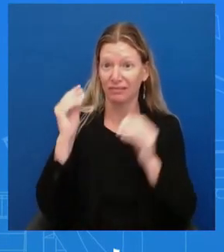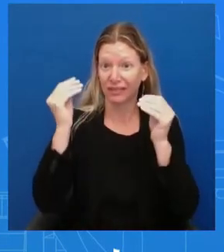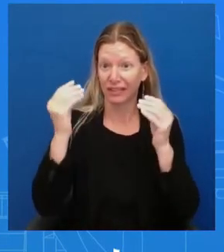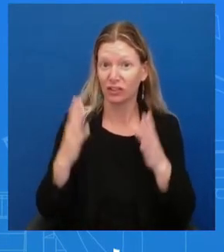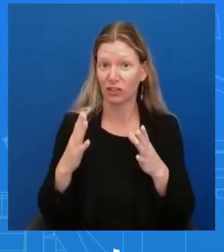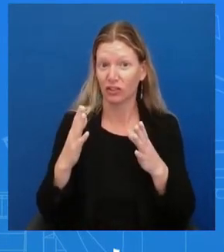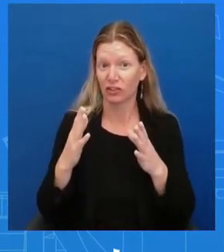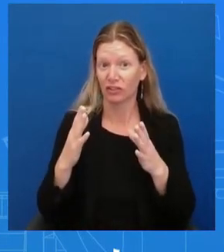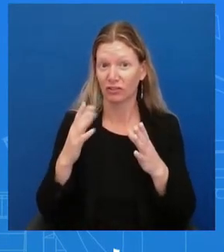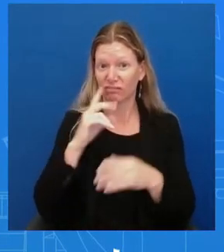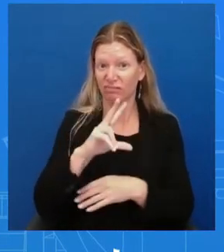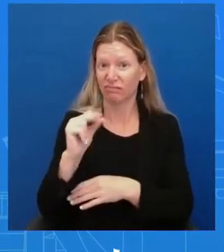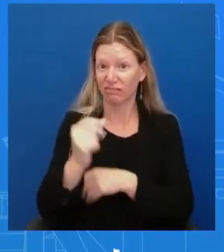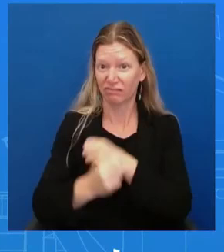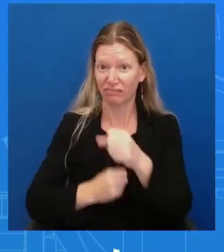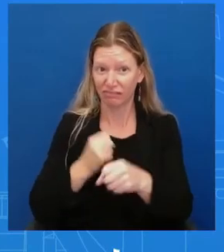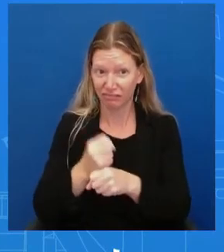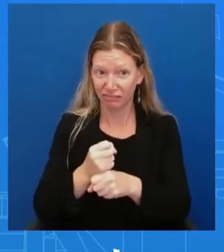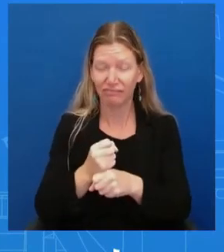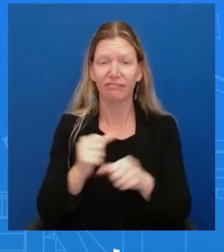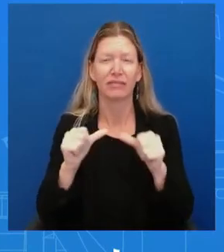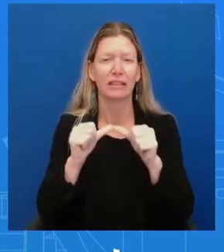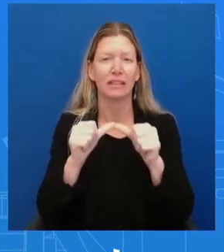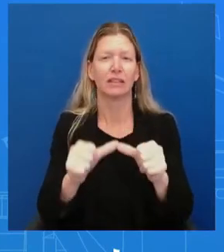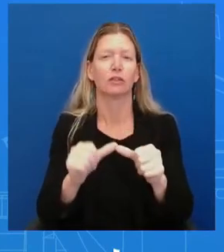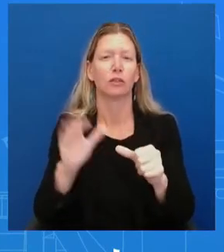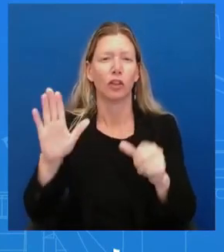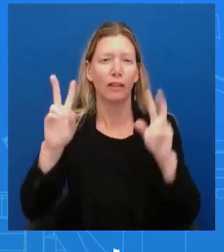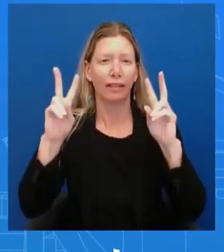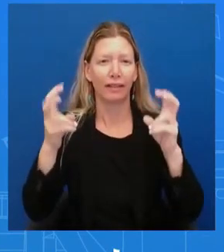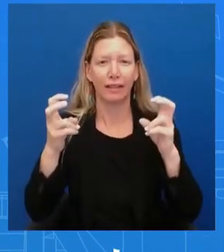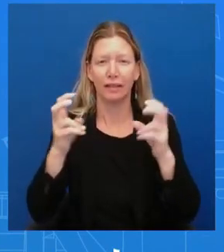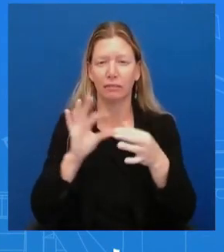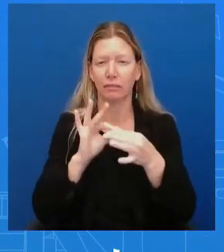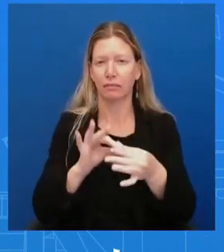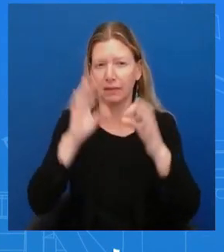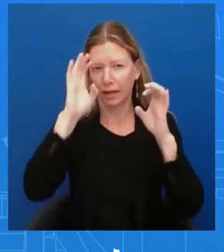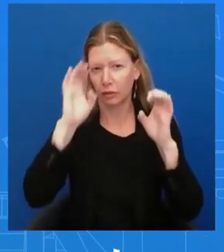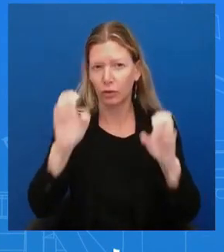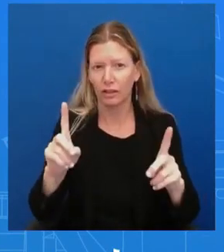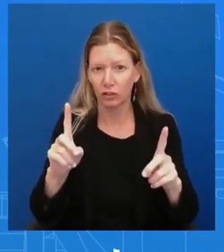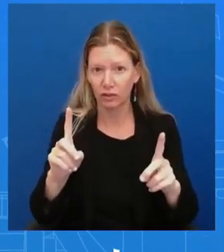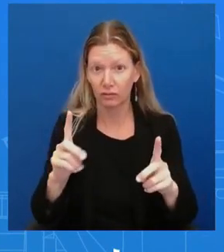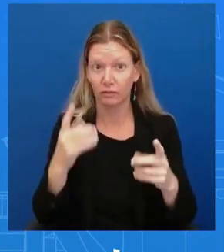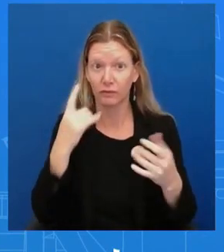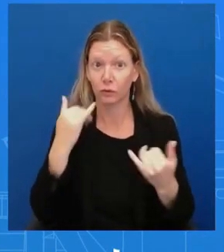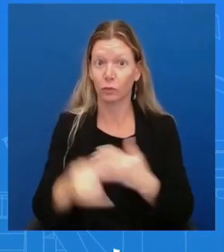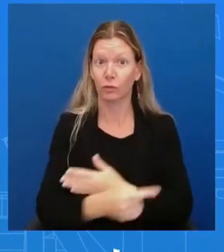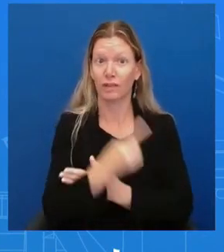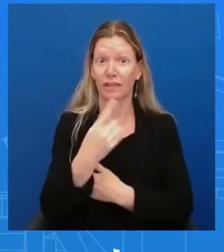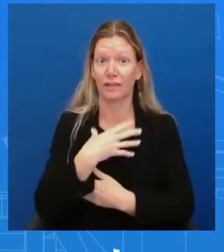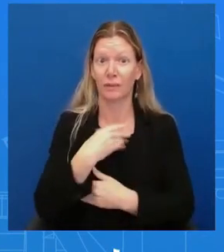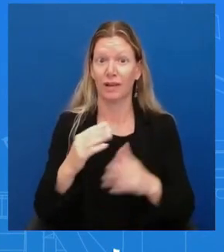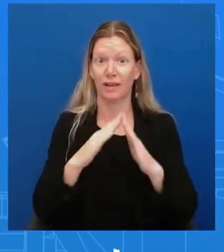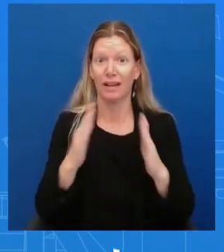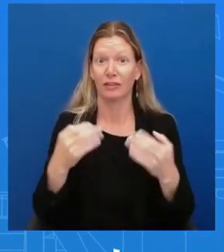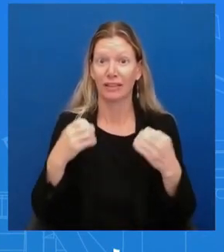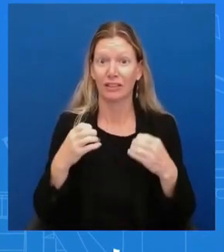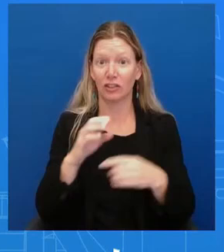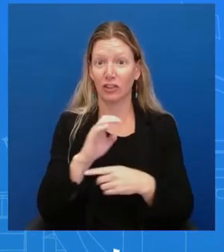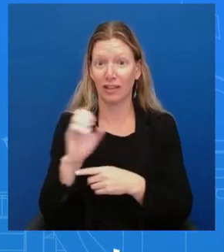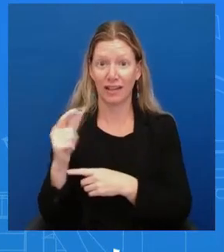of education. For today's White House Easter egg roll, transforming the South Lawn and Ellipse into a school